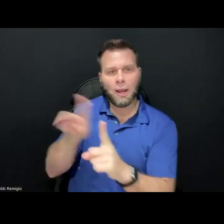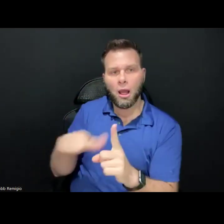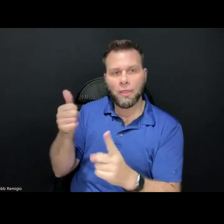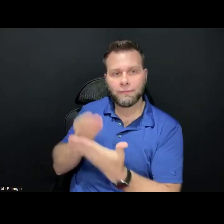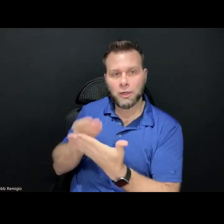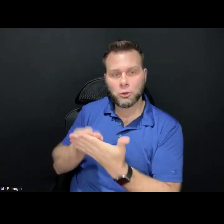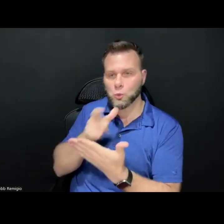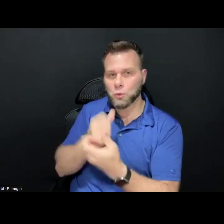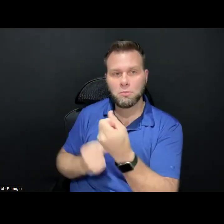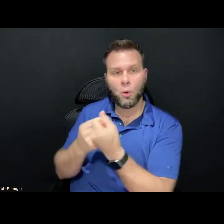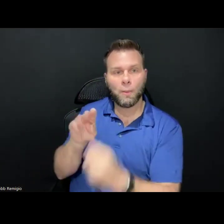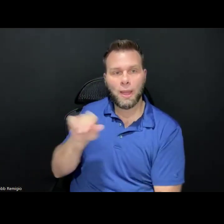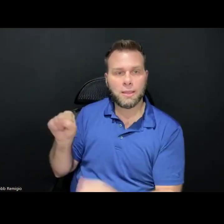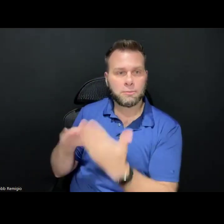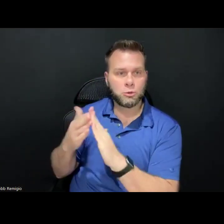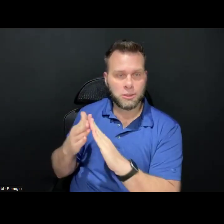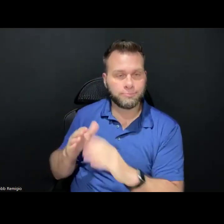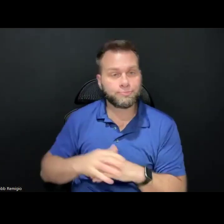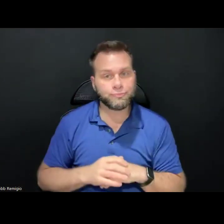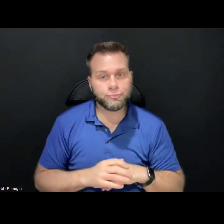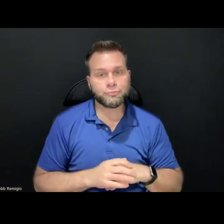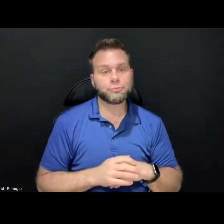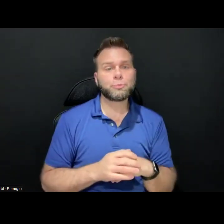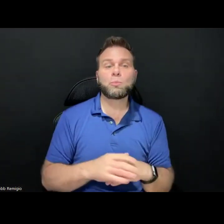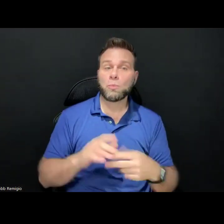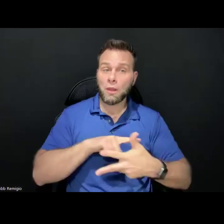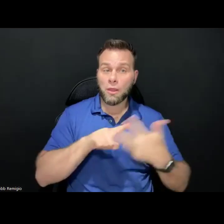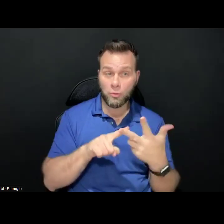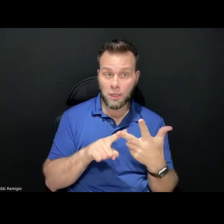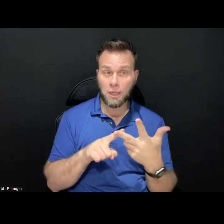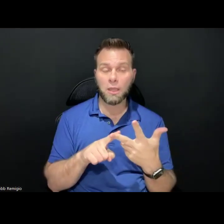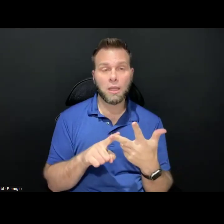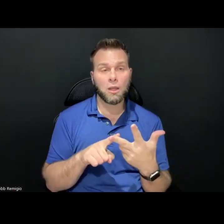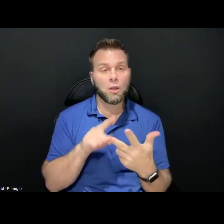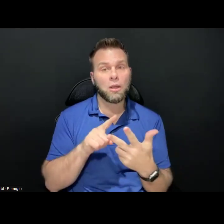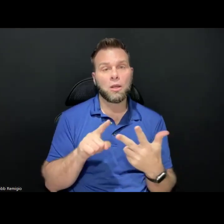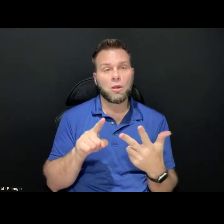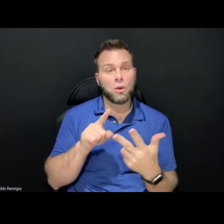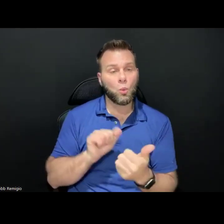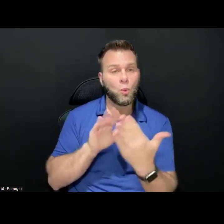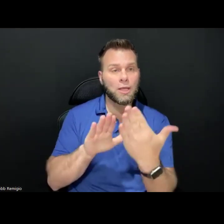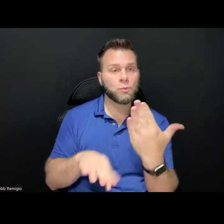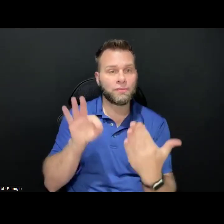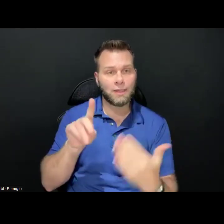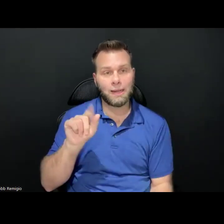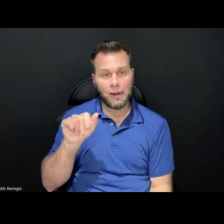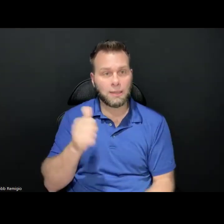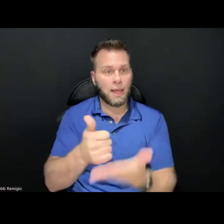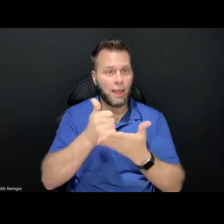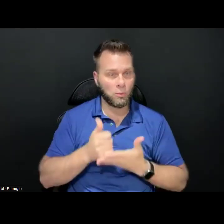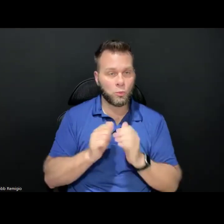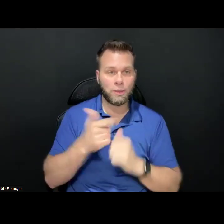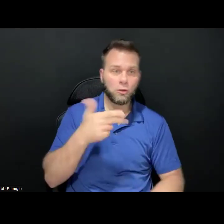Massachusetts communities. So I'd say that there's three major ways that data shows up when we're looking at grants and thinking about grant